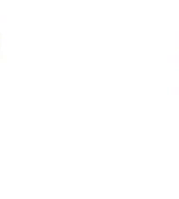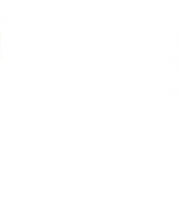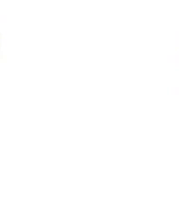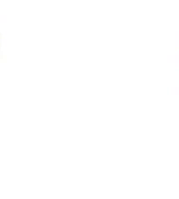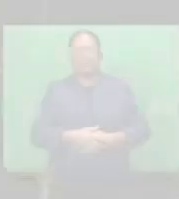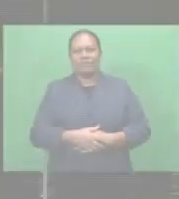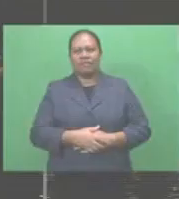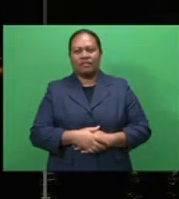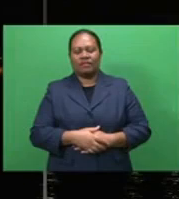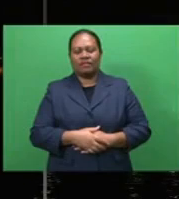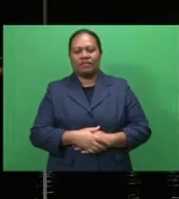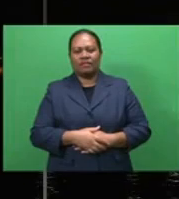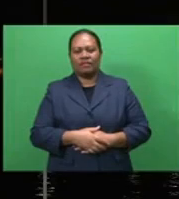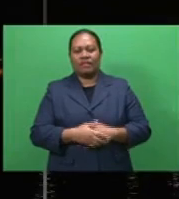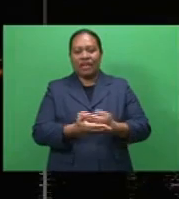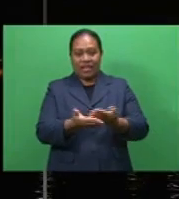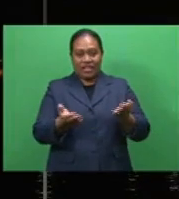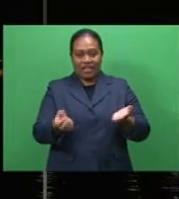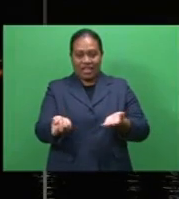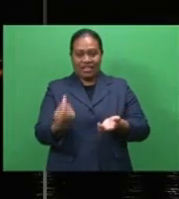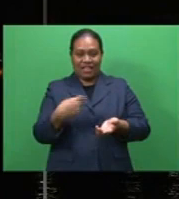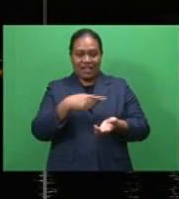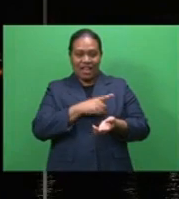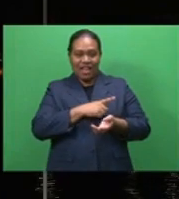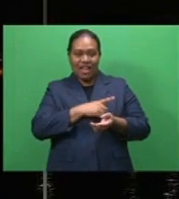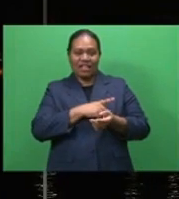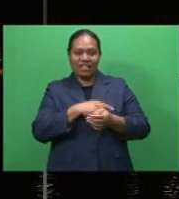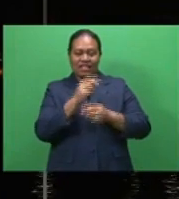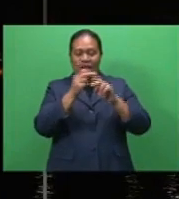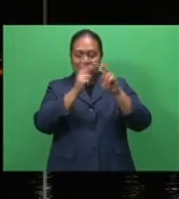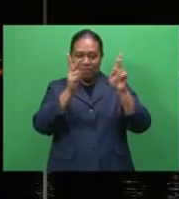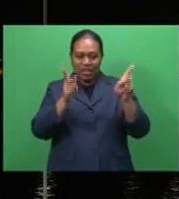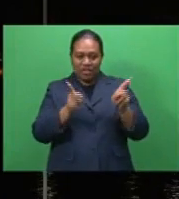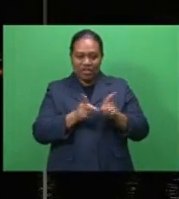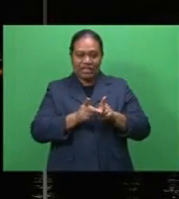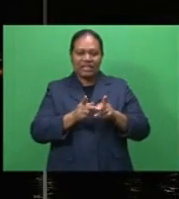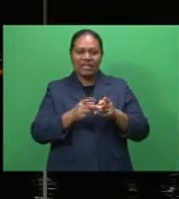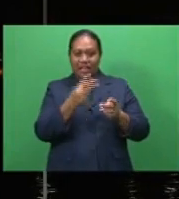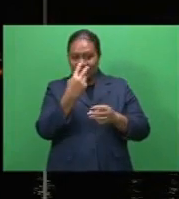Lautoka. And you can send us newsworthy pictures to email